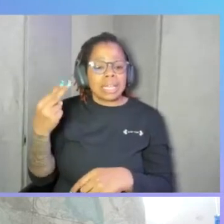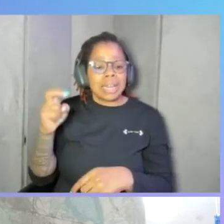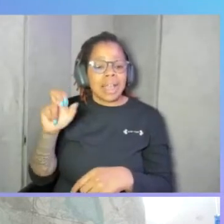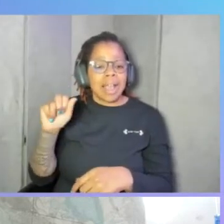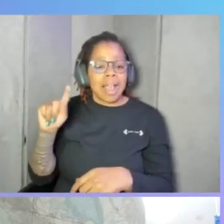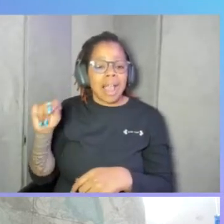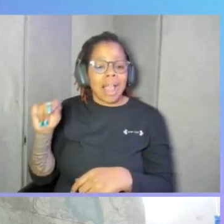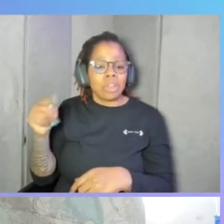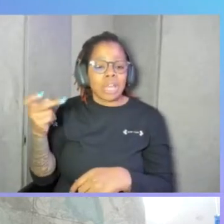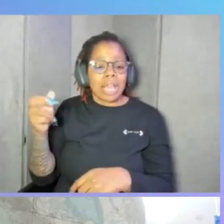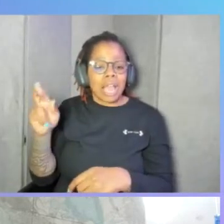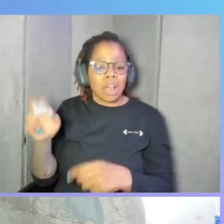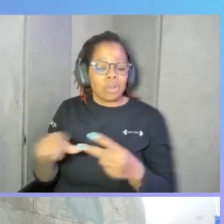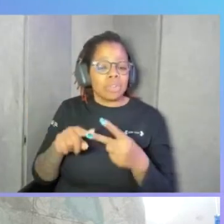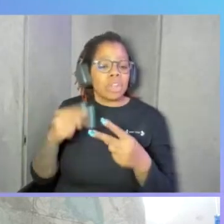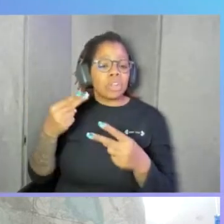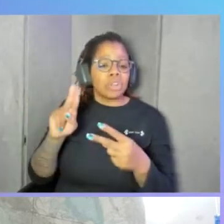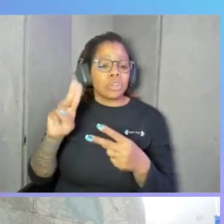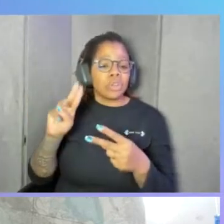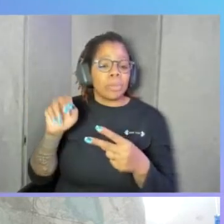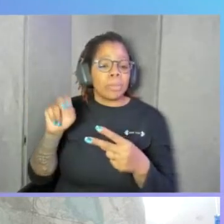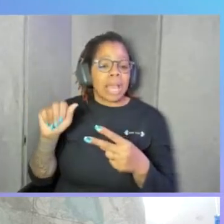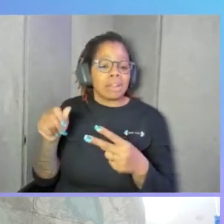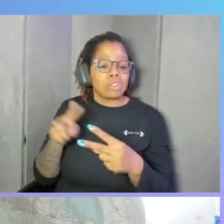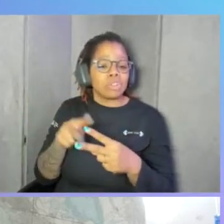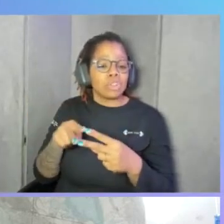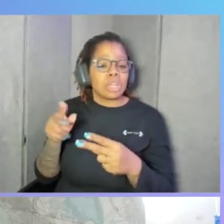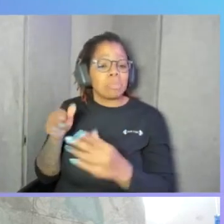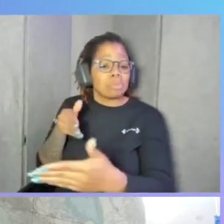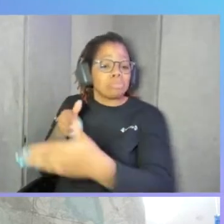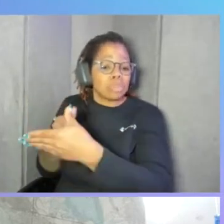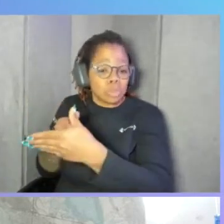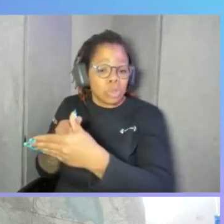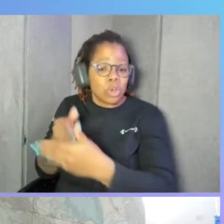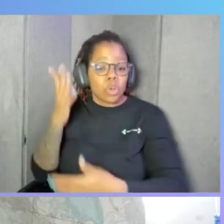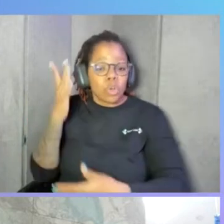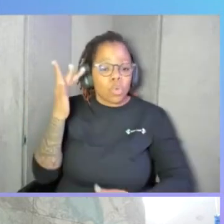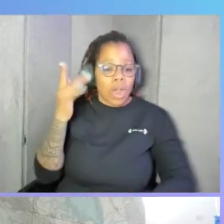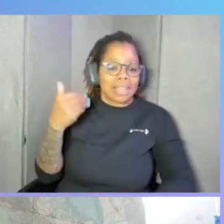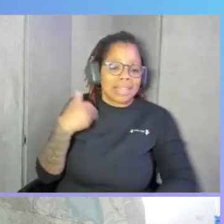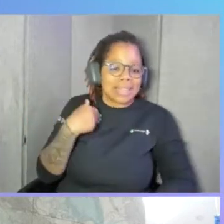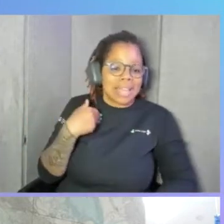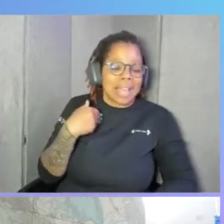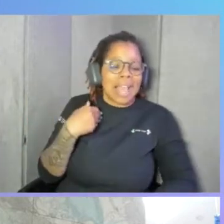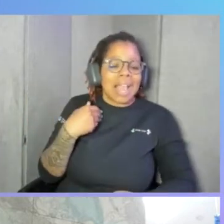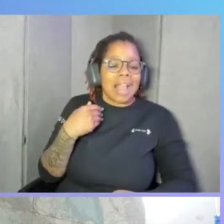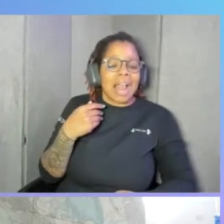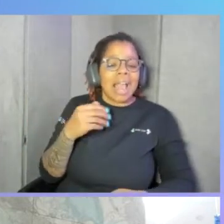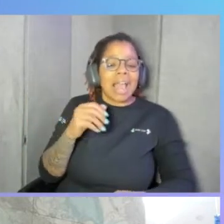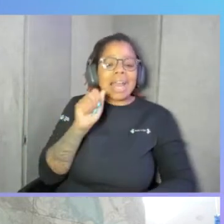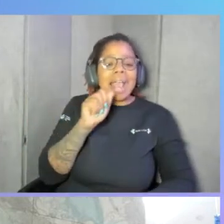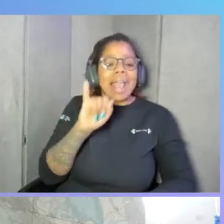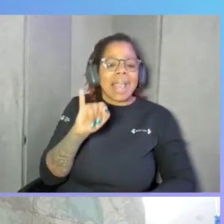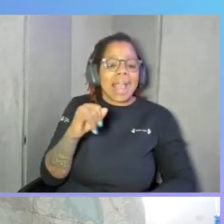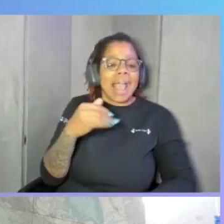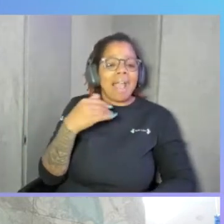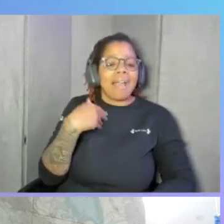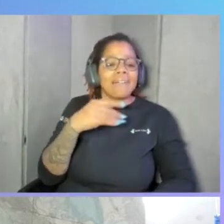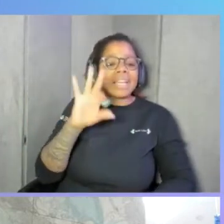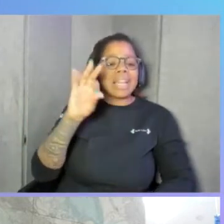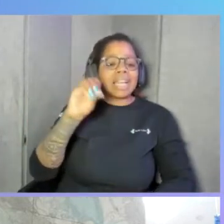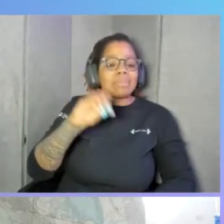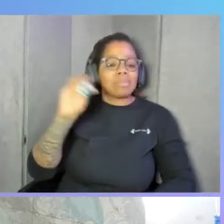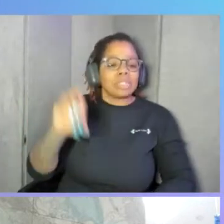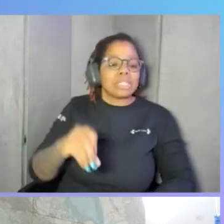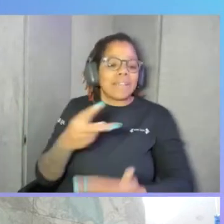got sued because they were using an AI that had a 90% failure rate to determine who